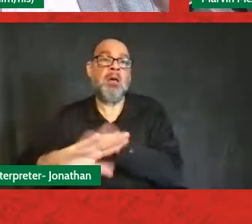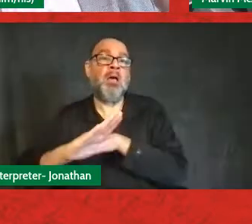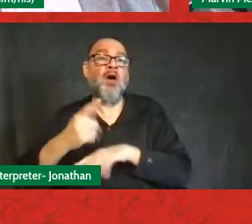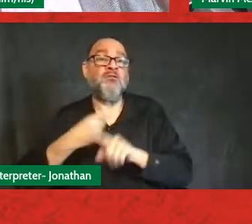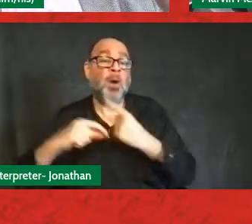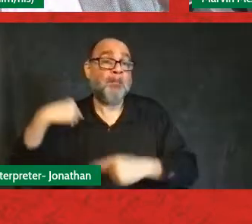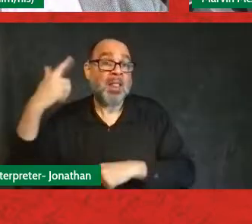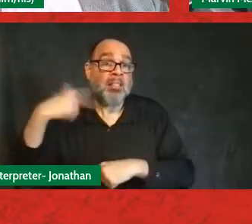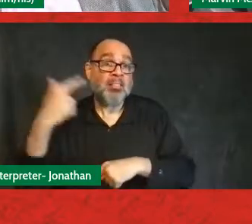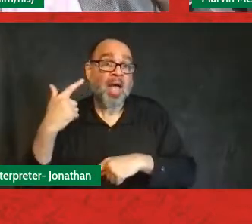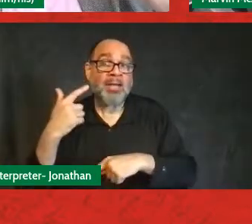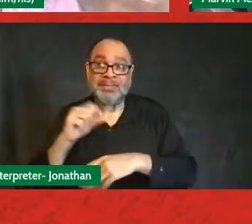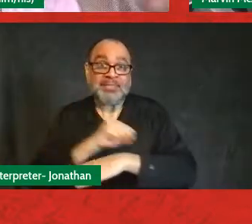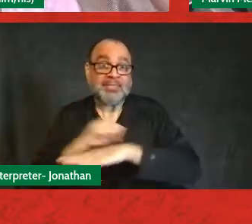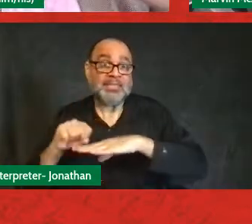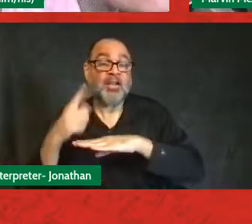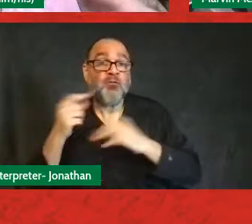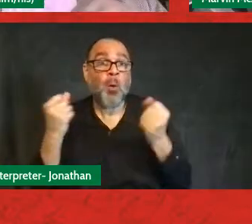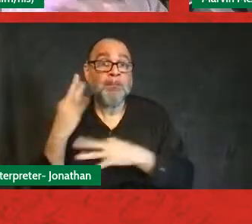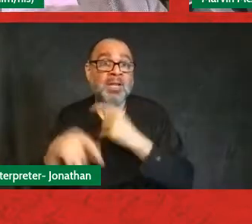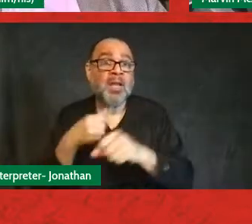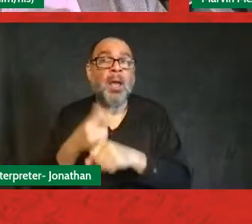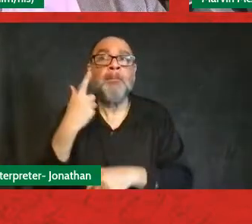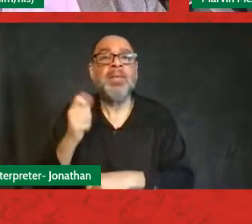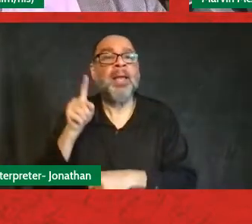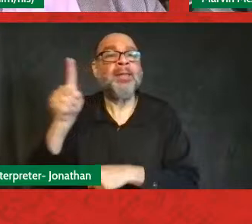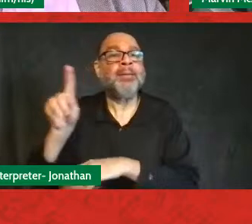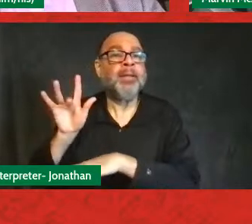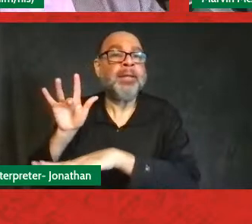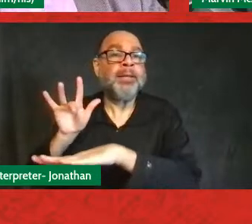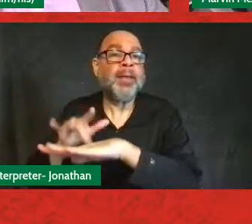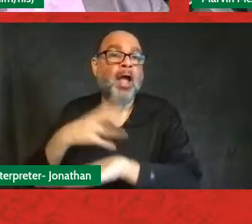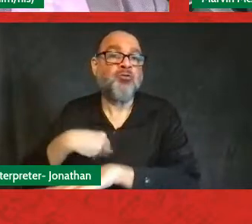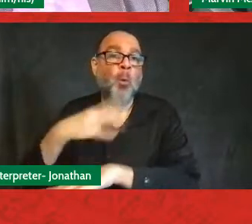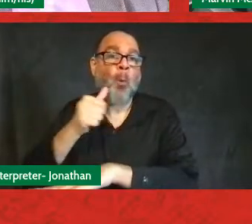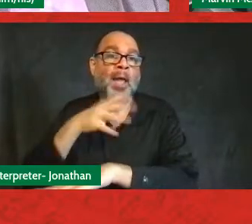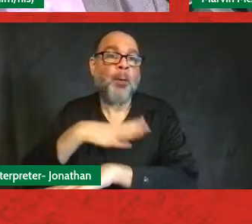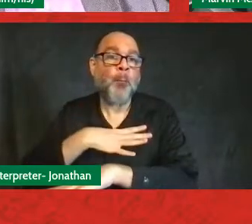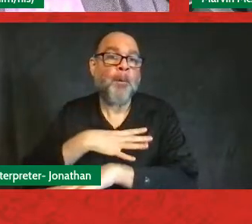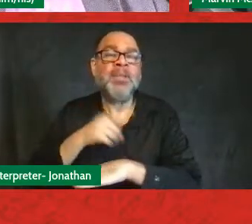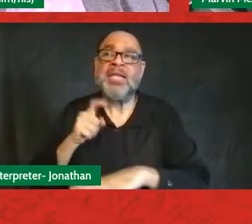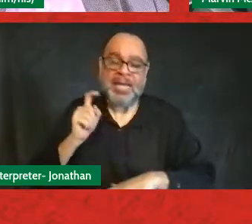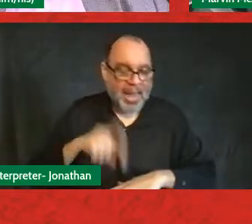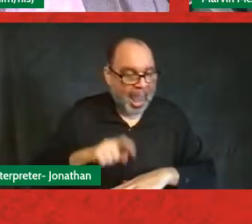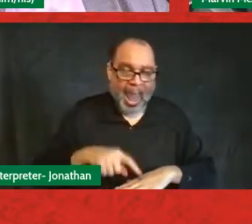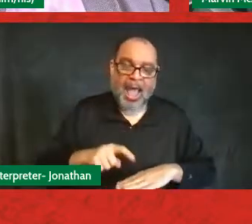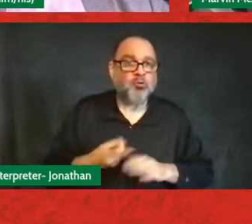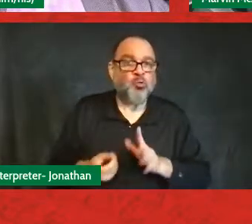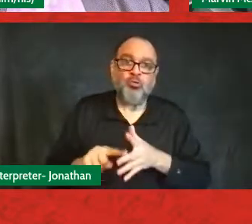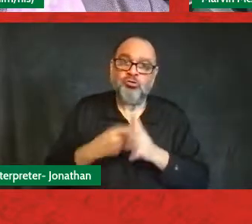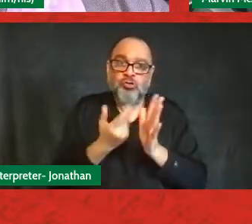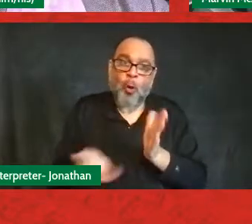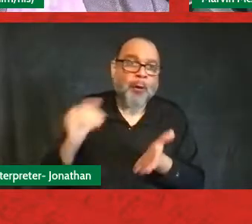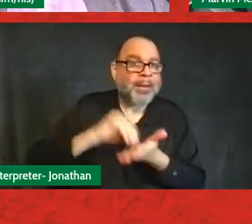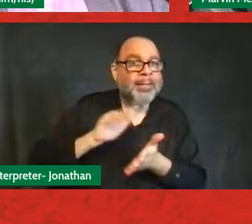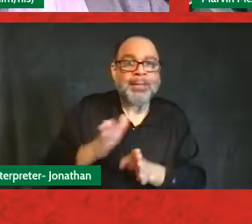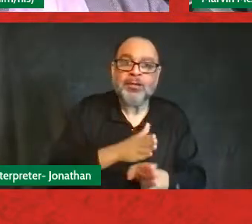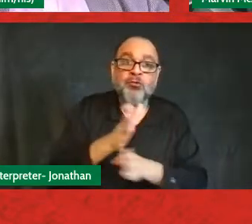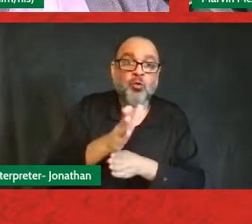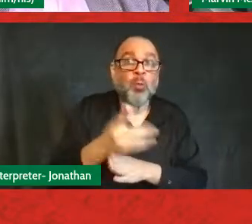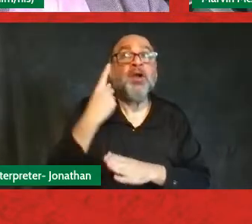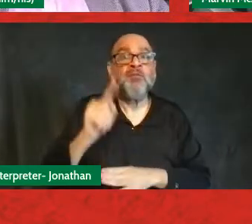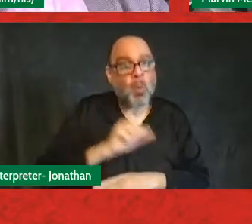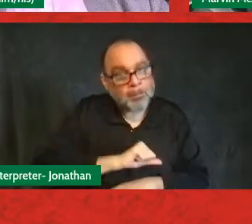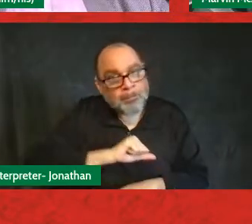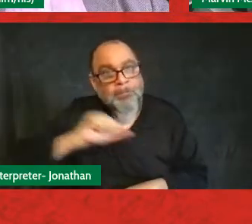woman and had to basically build his career back up to come back to London. But he was such a brilliant actor. And remember,